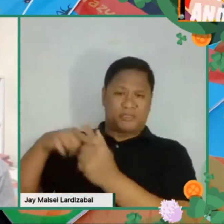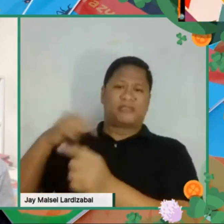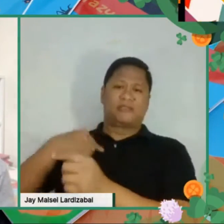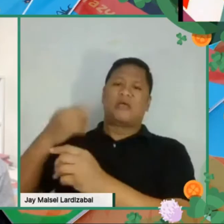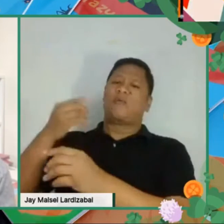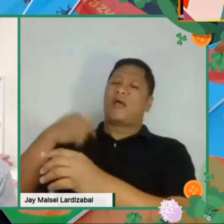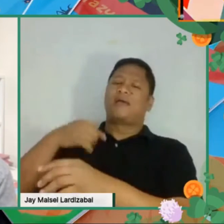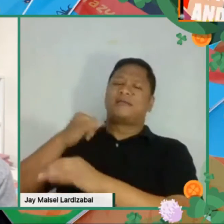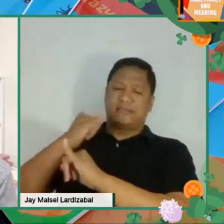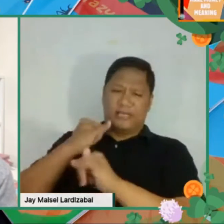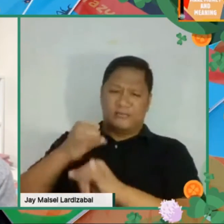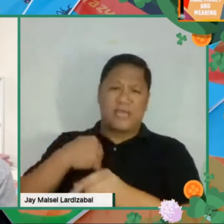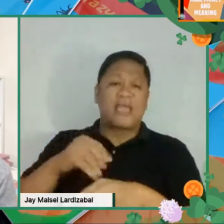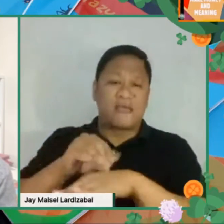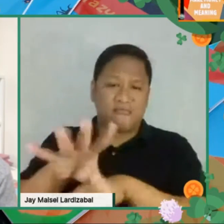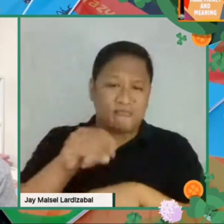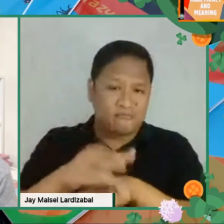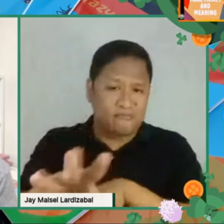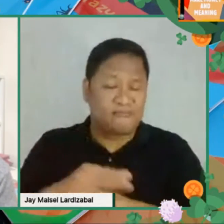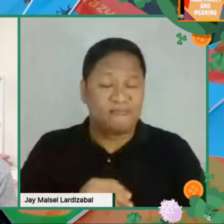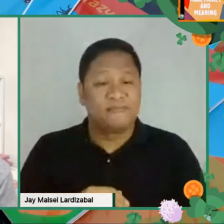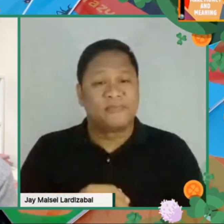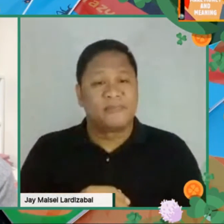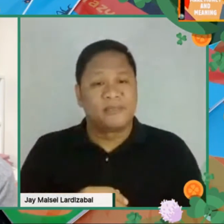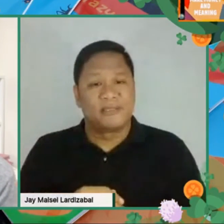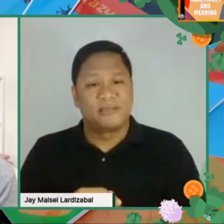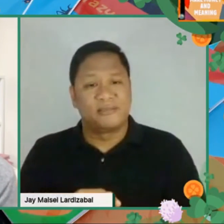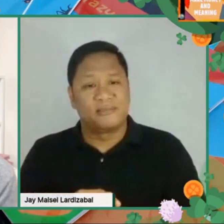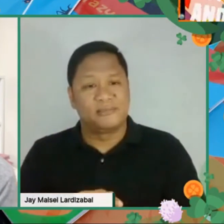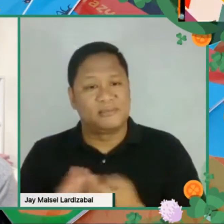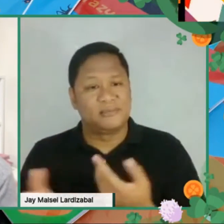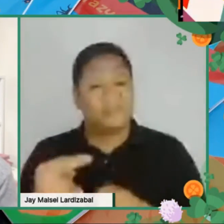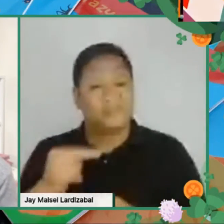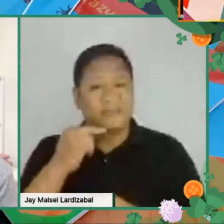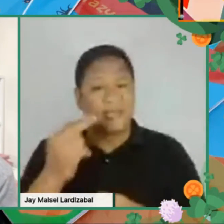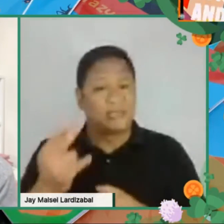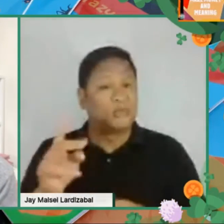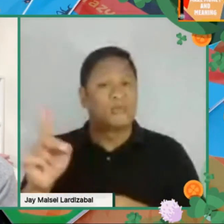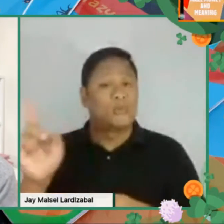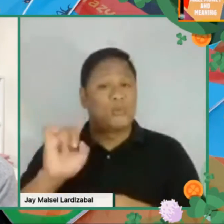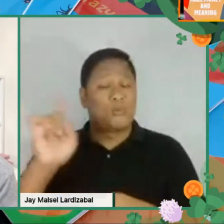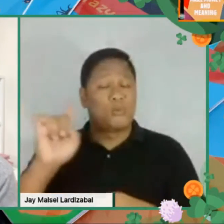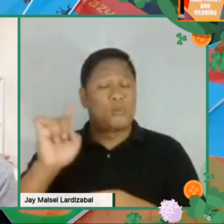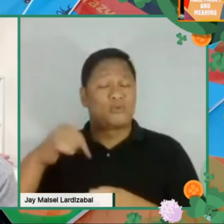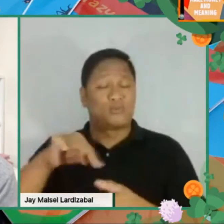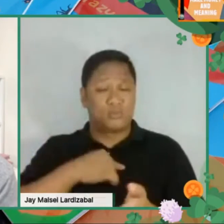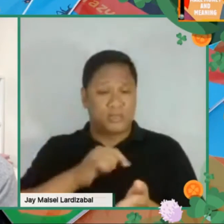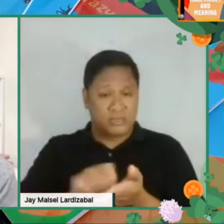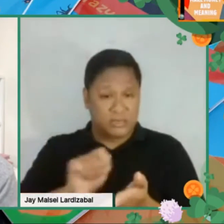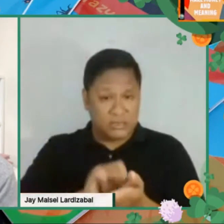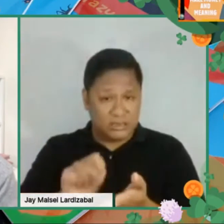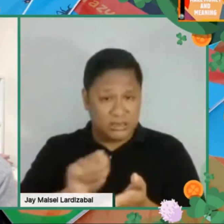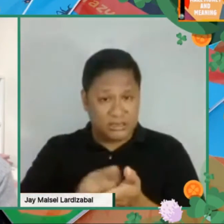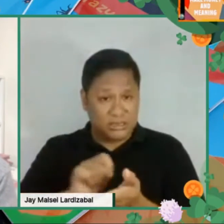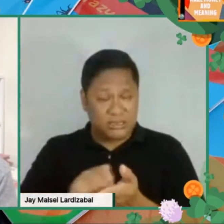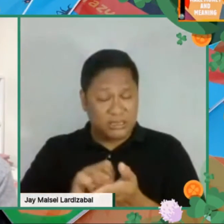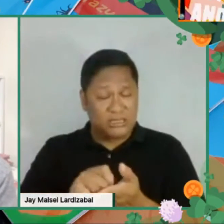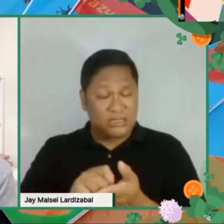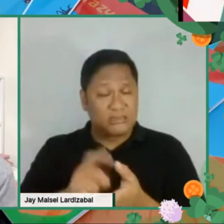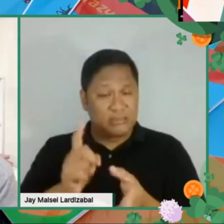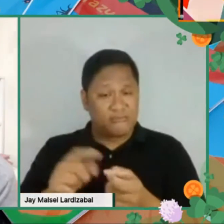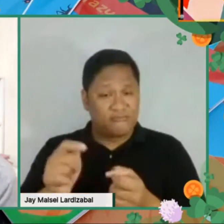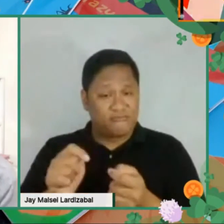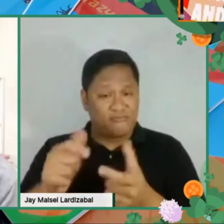well. Hindi laging what we write hindi straight away magkakama sa the